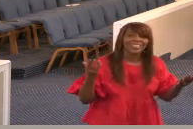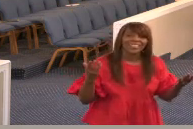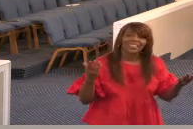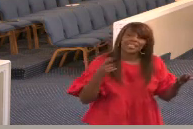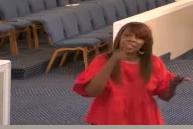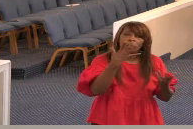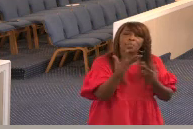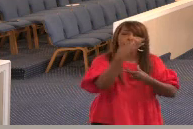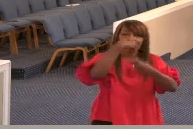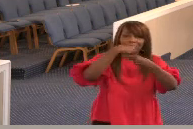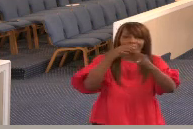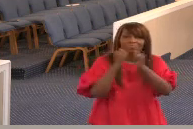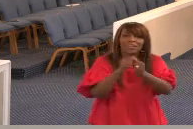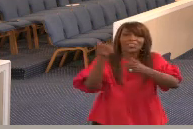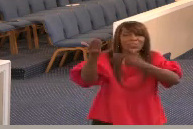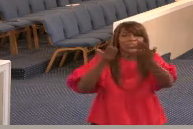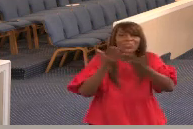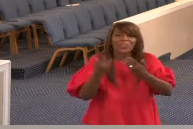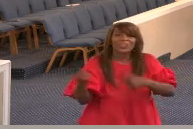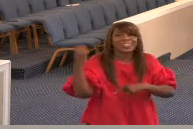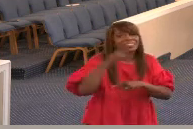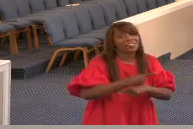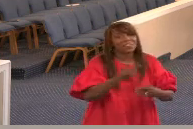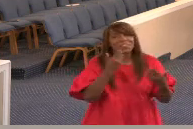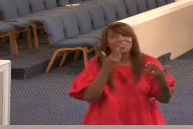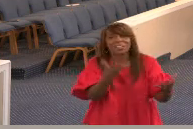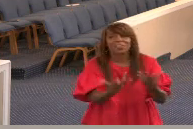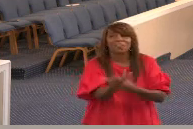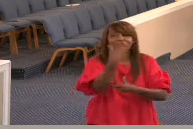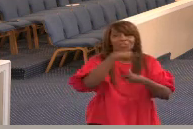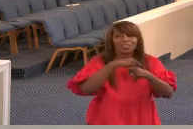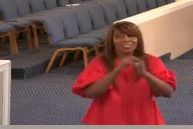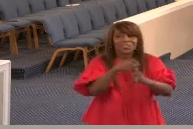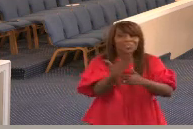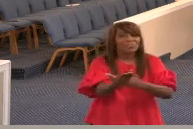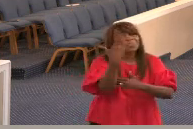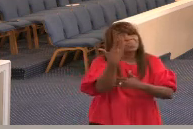being a part of the service. Thank you for tuning in.